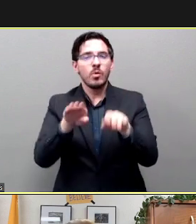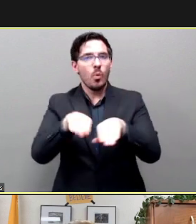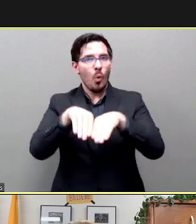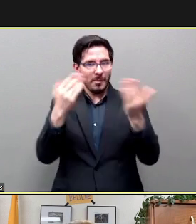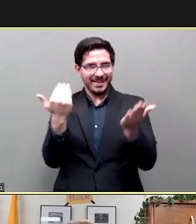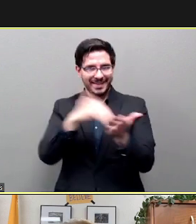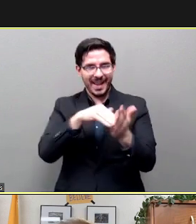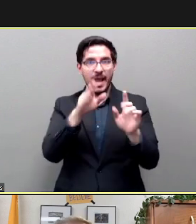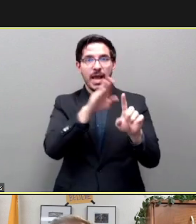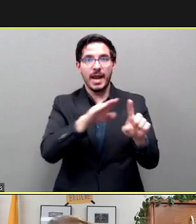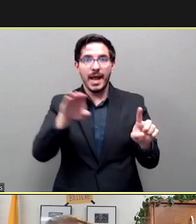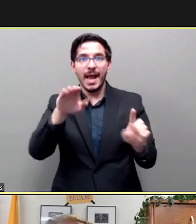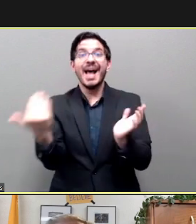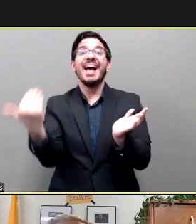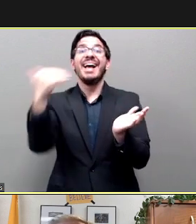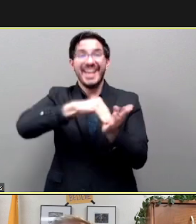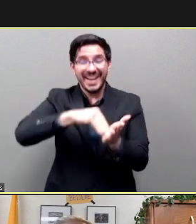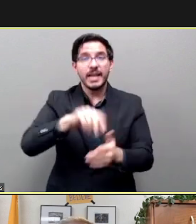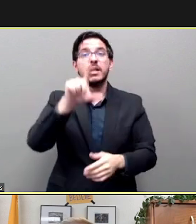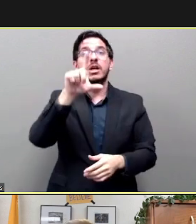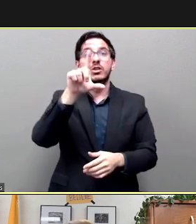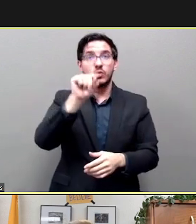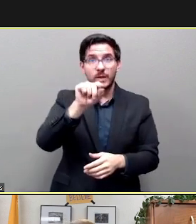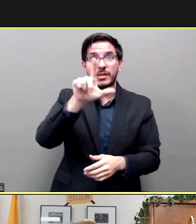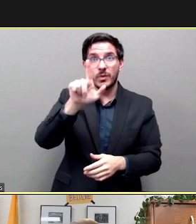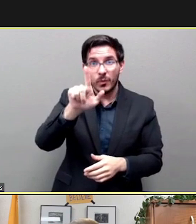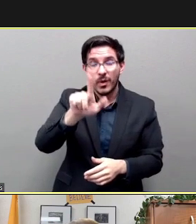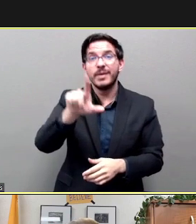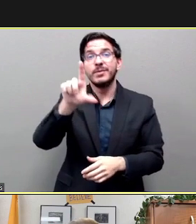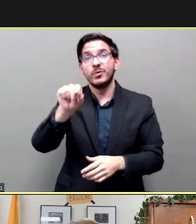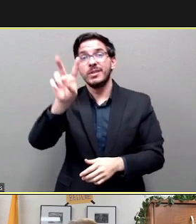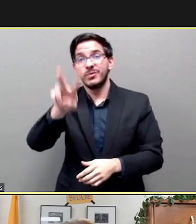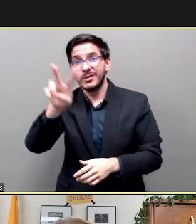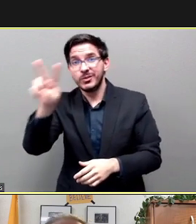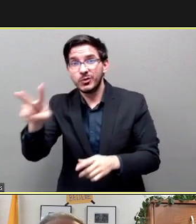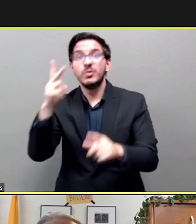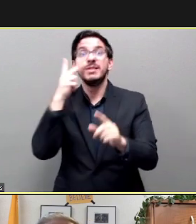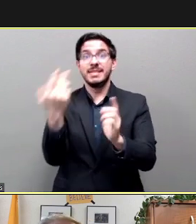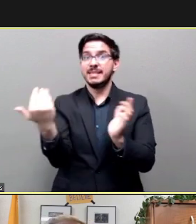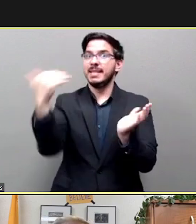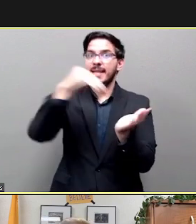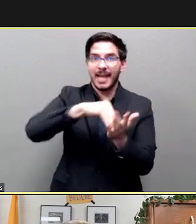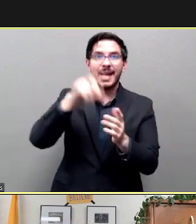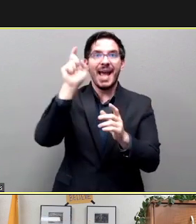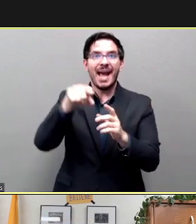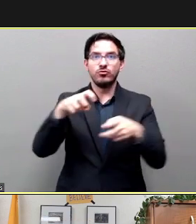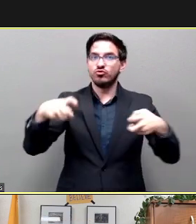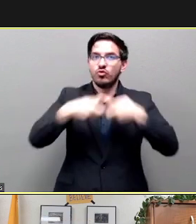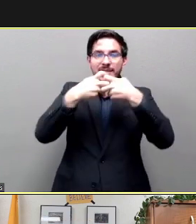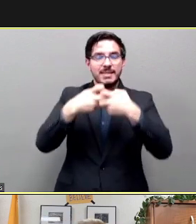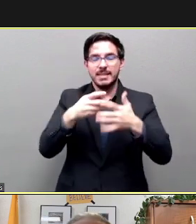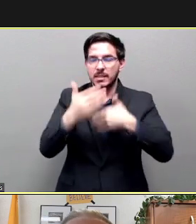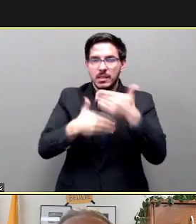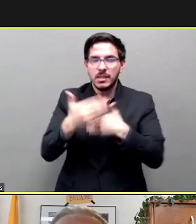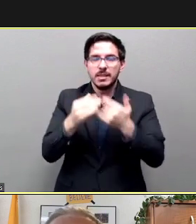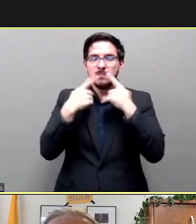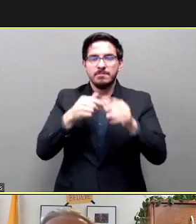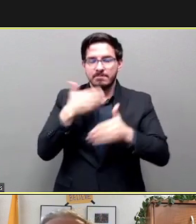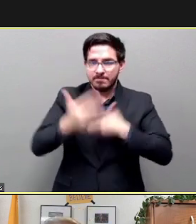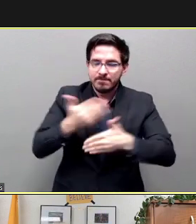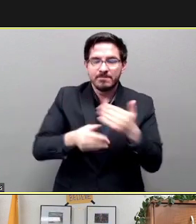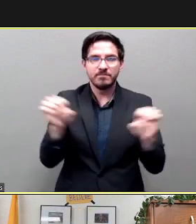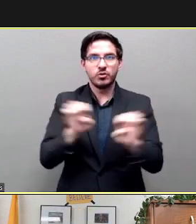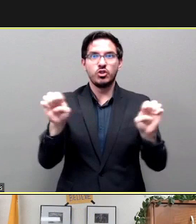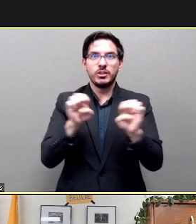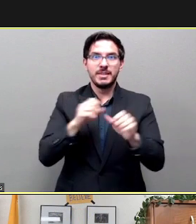2022, where we had a very prolonged period going into crisis standards of care. the team did change the